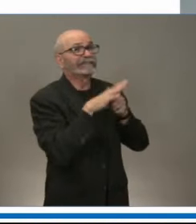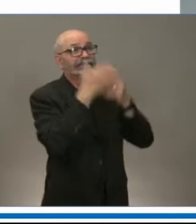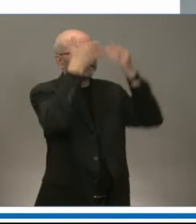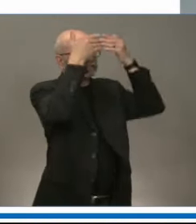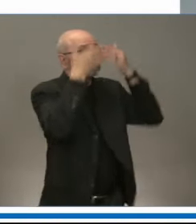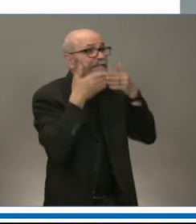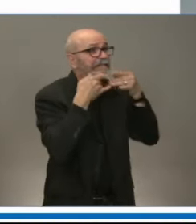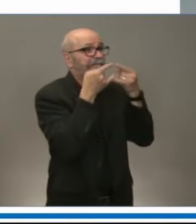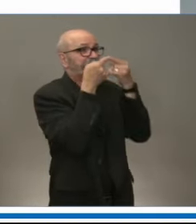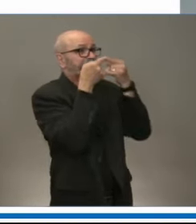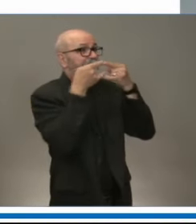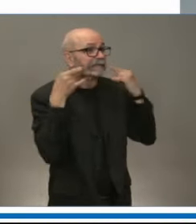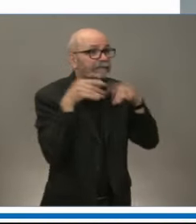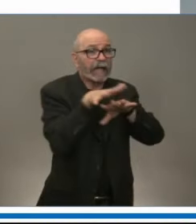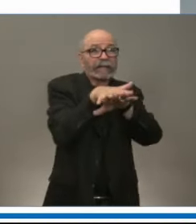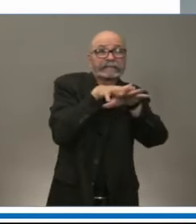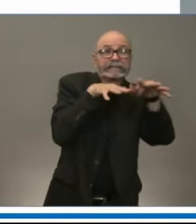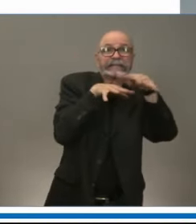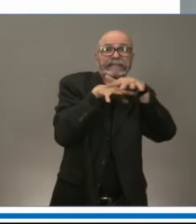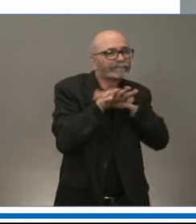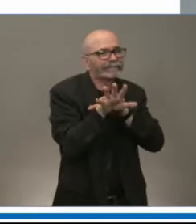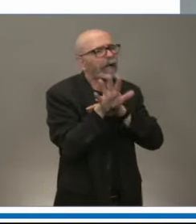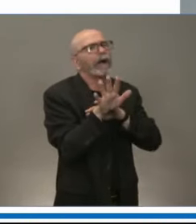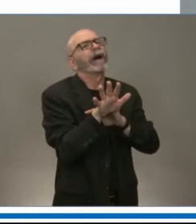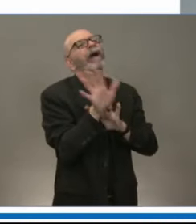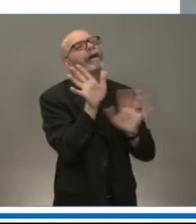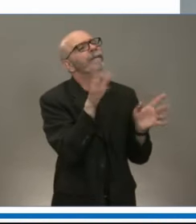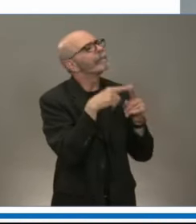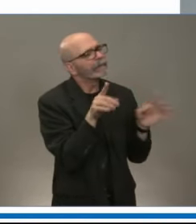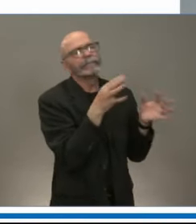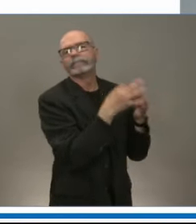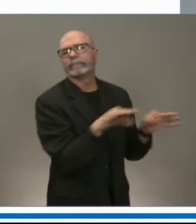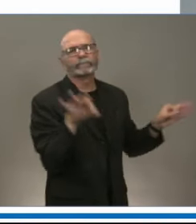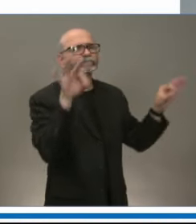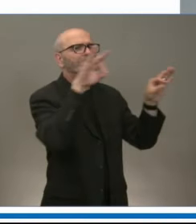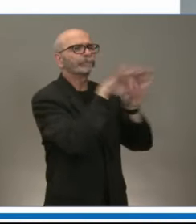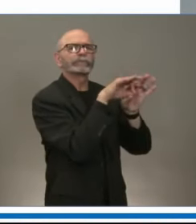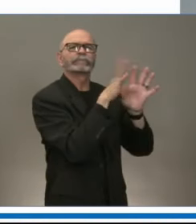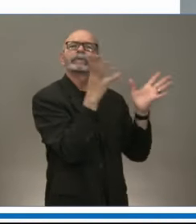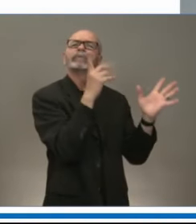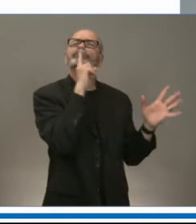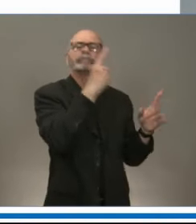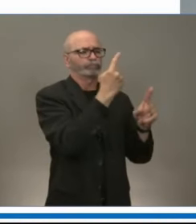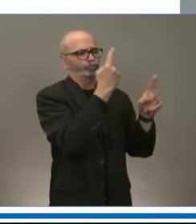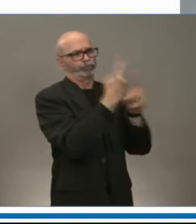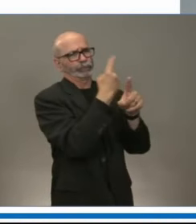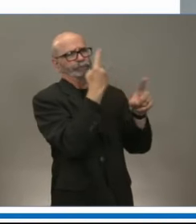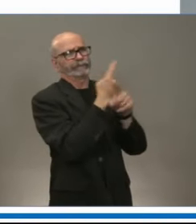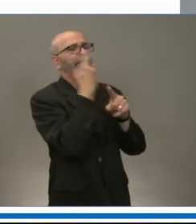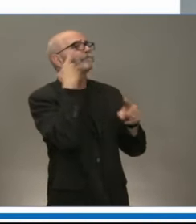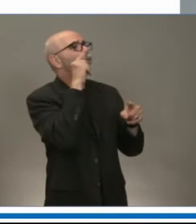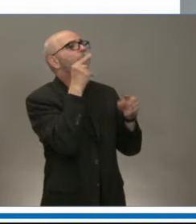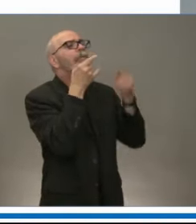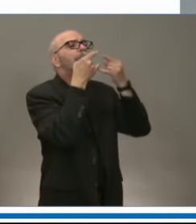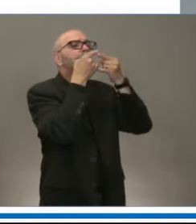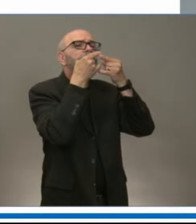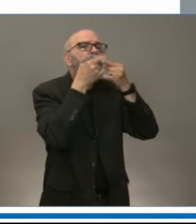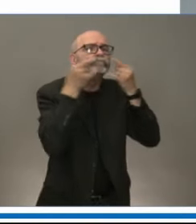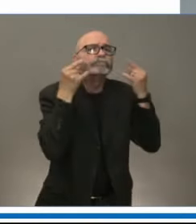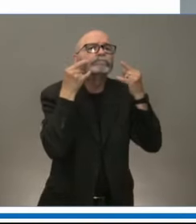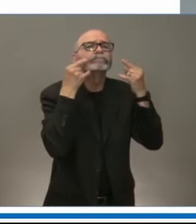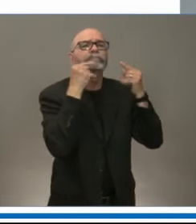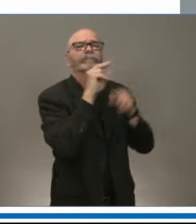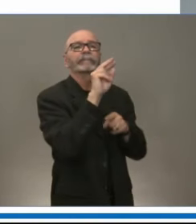use masks as appropriate. And the pressure to use N95 masks, higher levels of